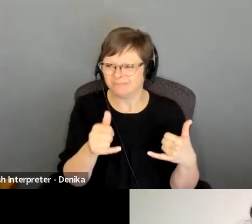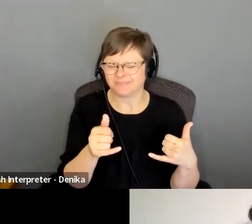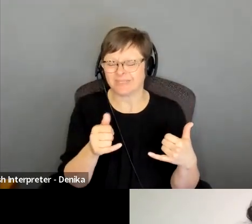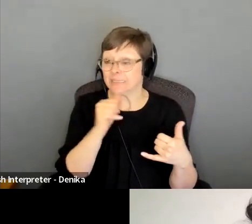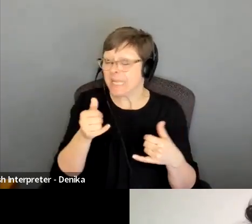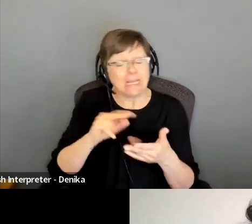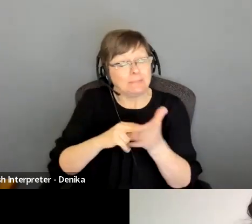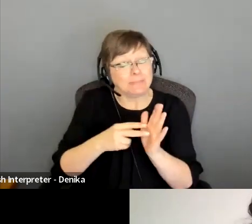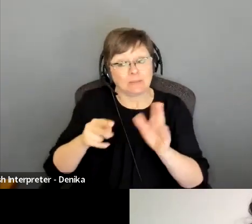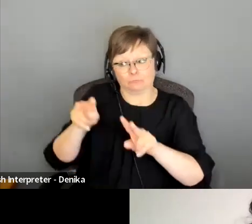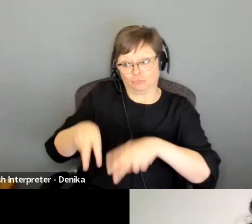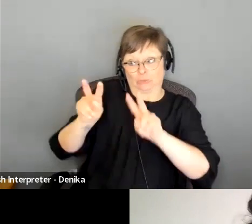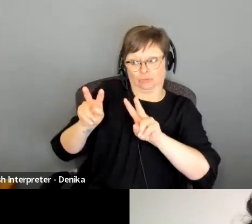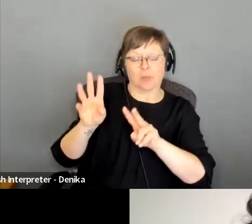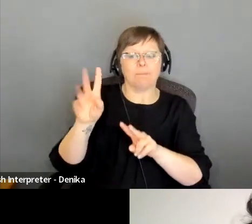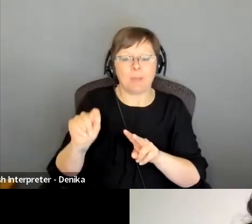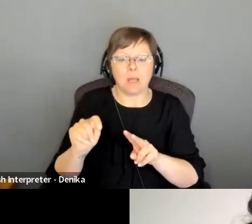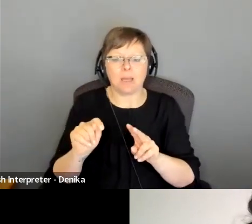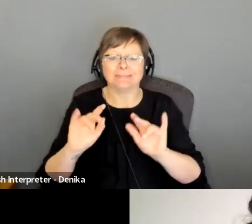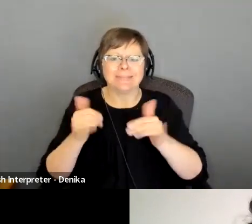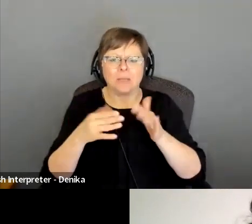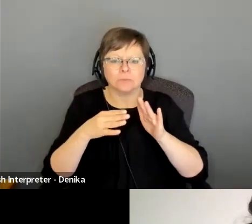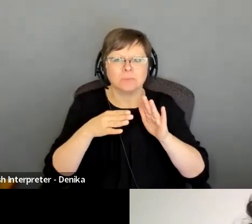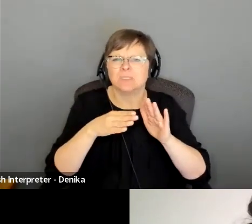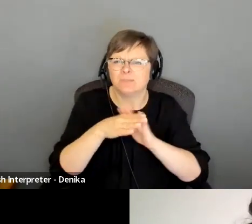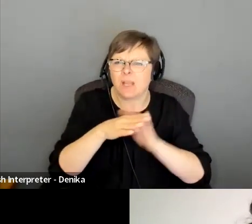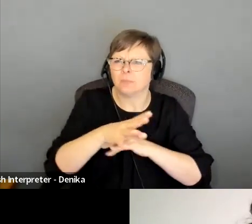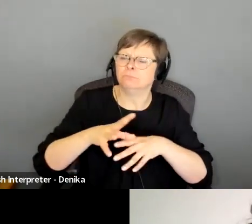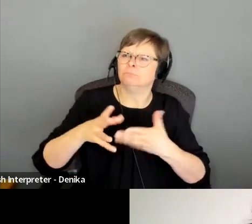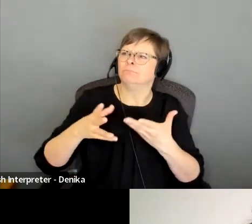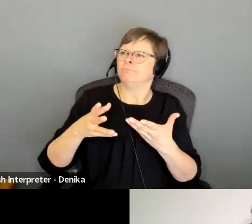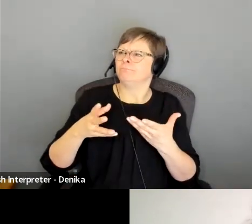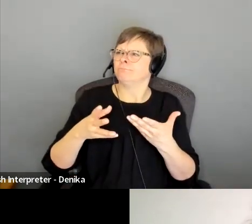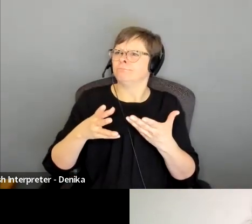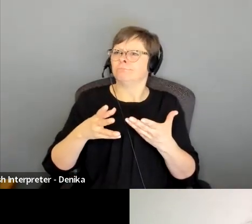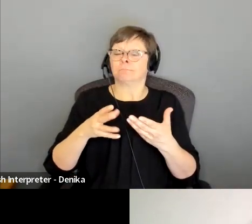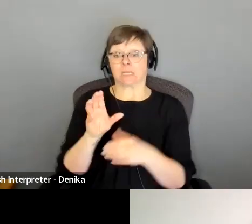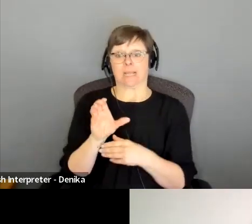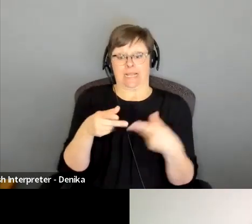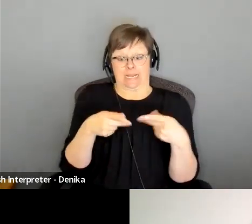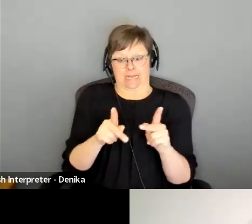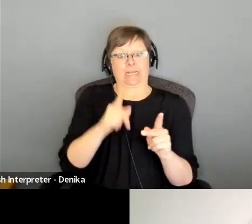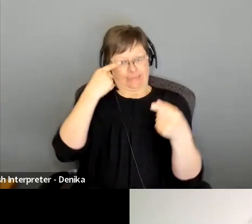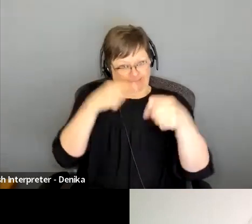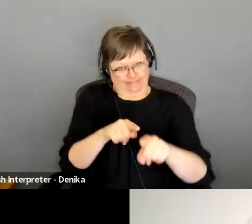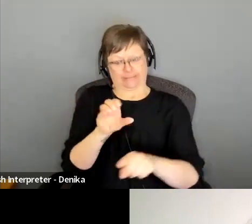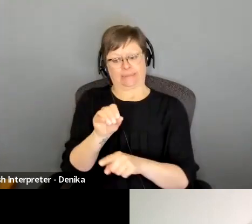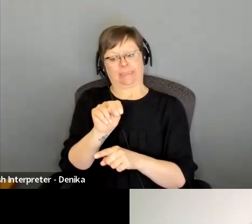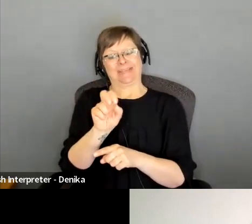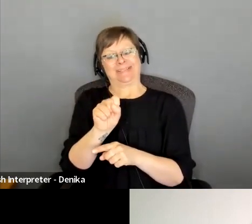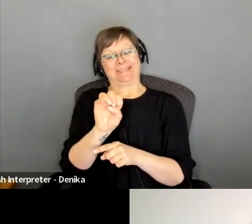judgment around this. Is around, again, how do we develop practices and spaces to support consent where people can honor their own